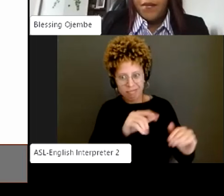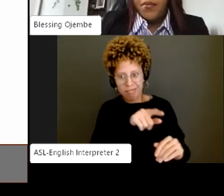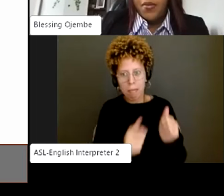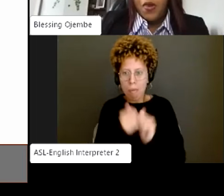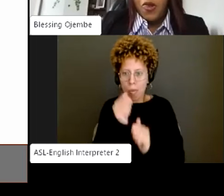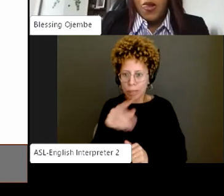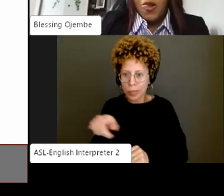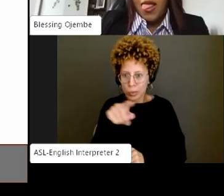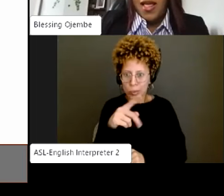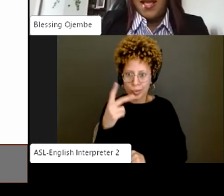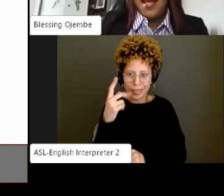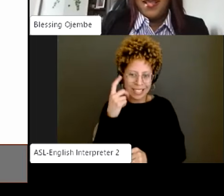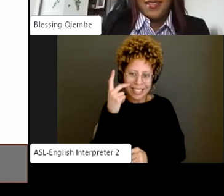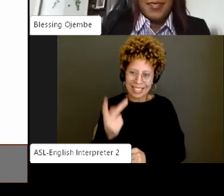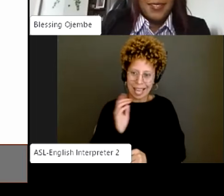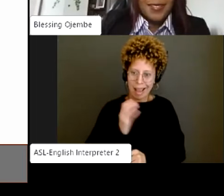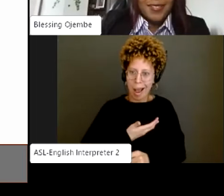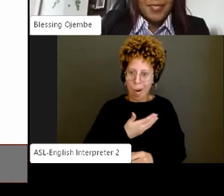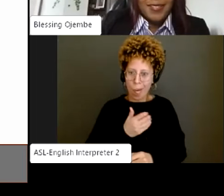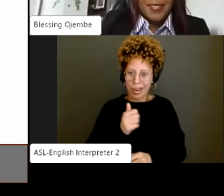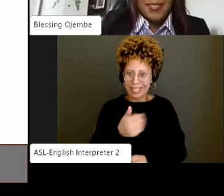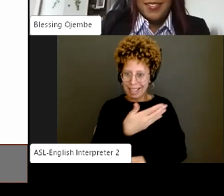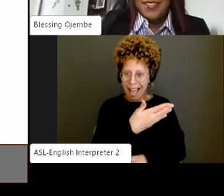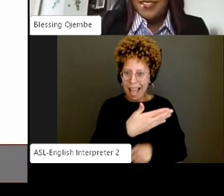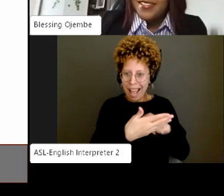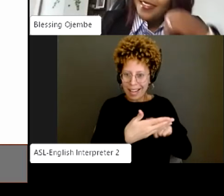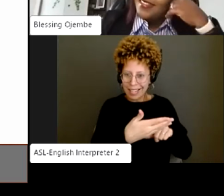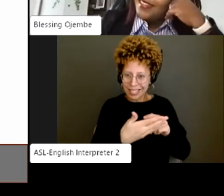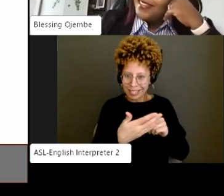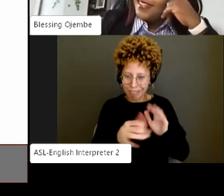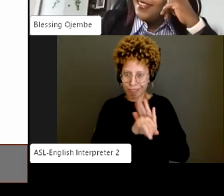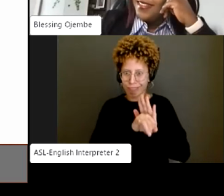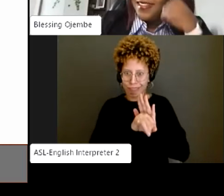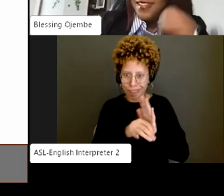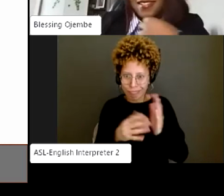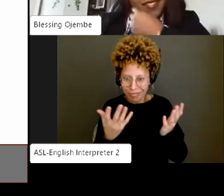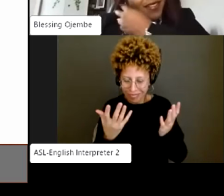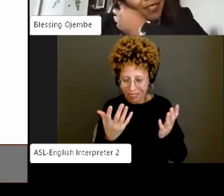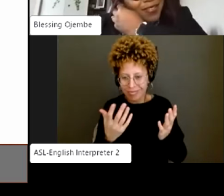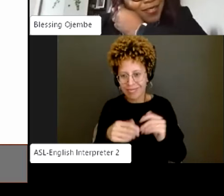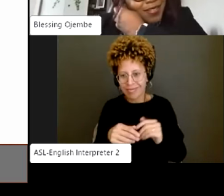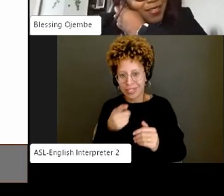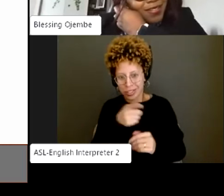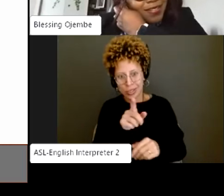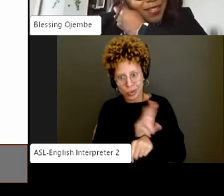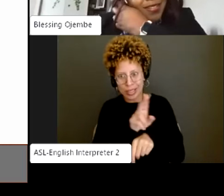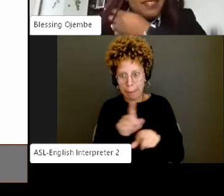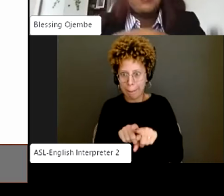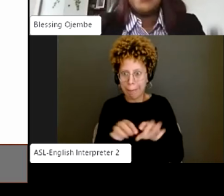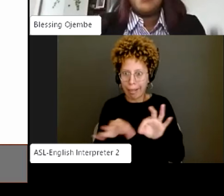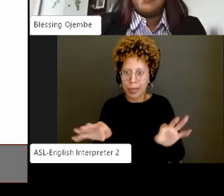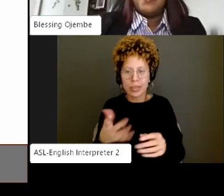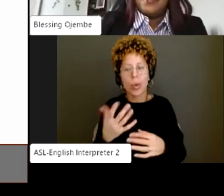already saw our slide before you talk. So exactly, some of you use exactly the same language, language